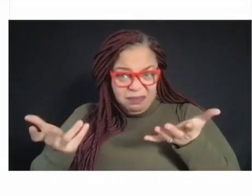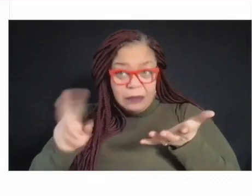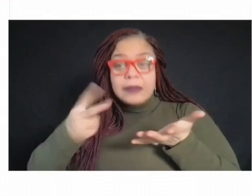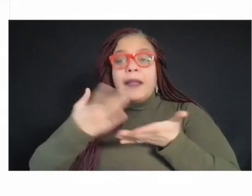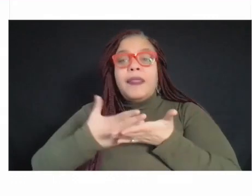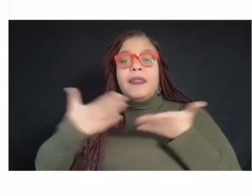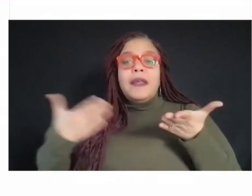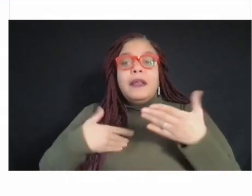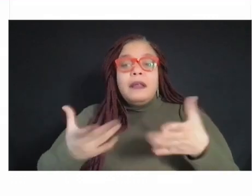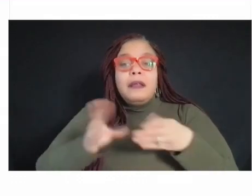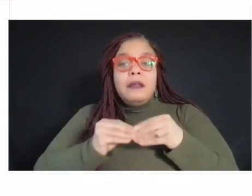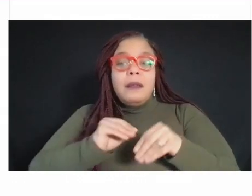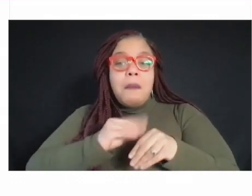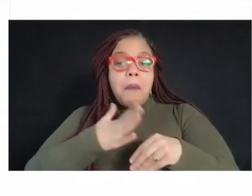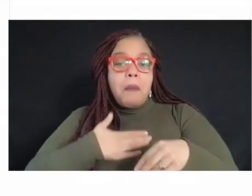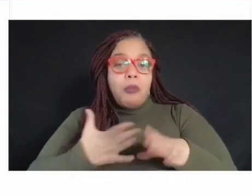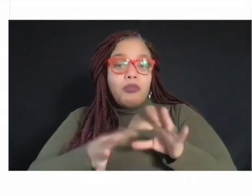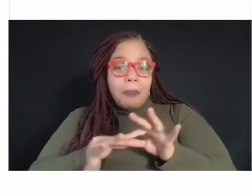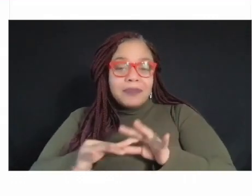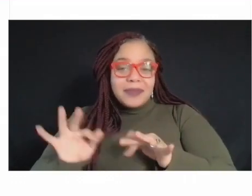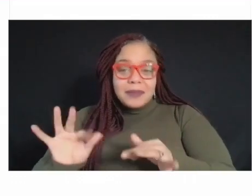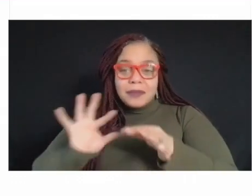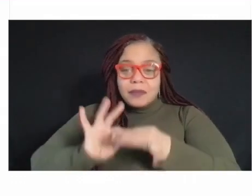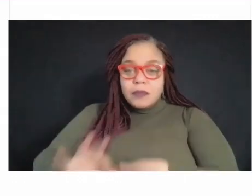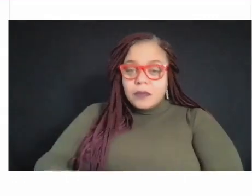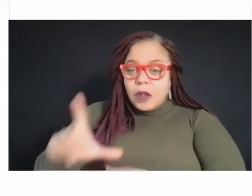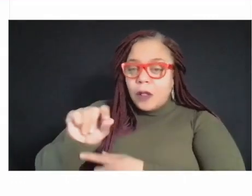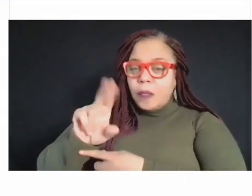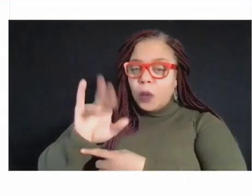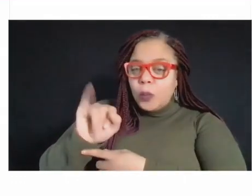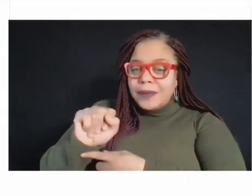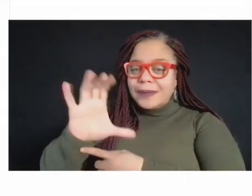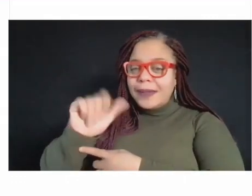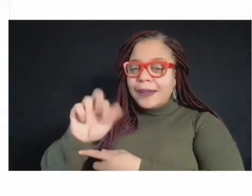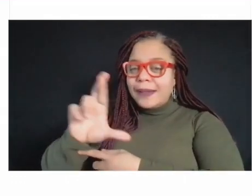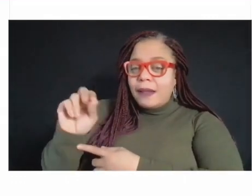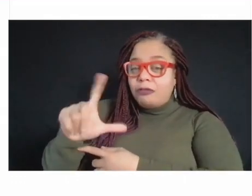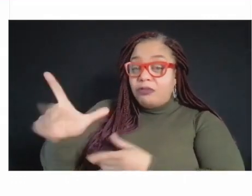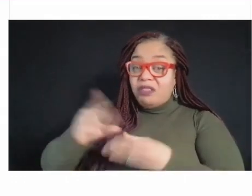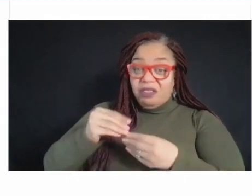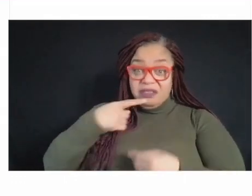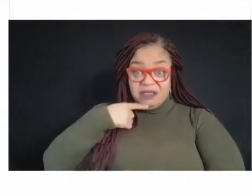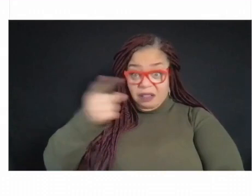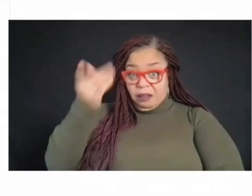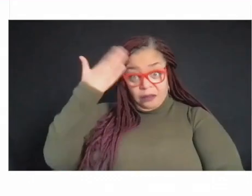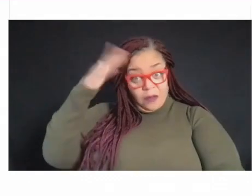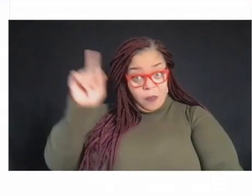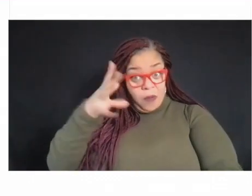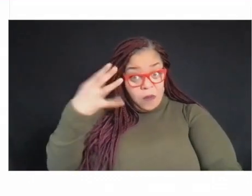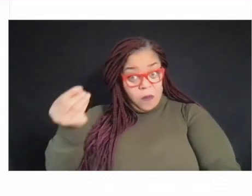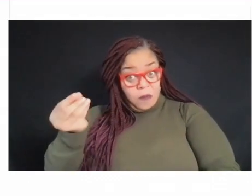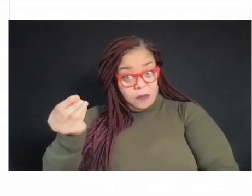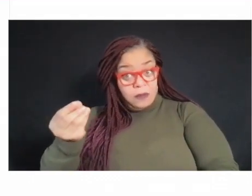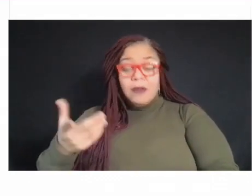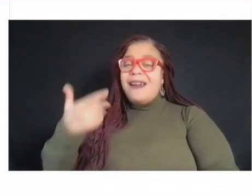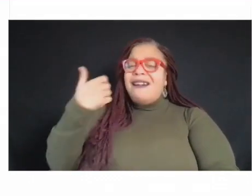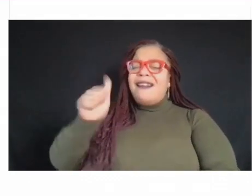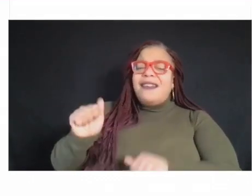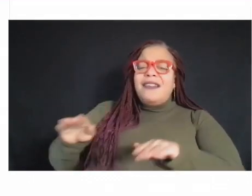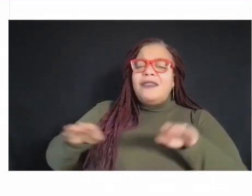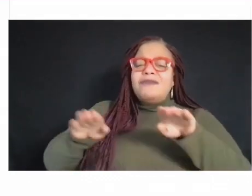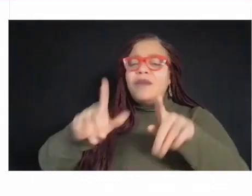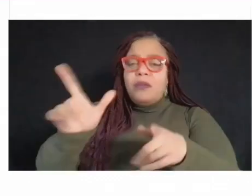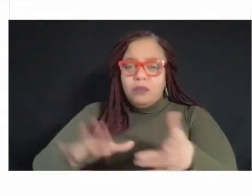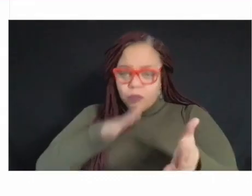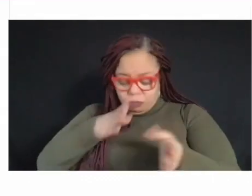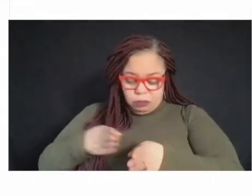Lewis Carroll that if you don't know where you're going, any road will get you there. And I think that far too often we have been on that road. You know, the old idea